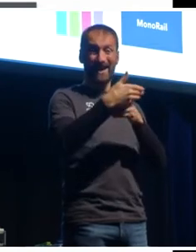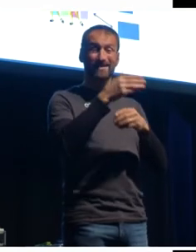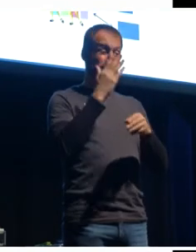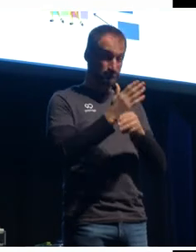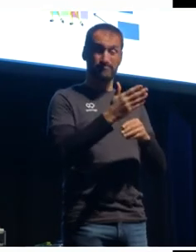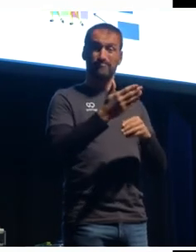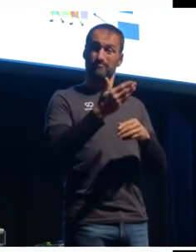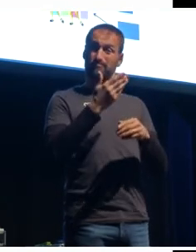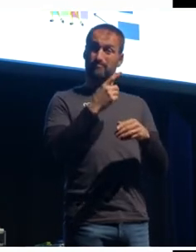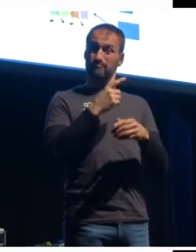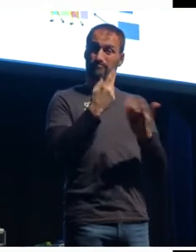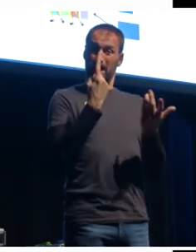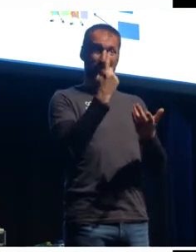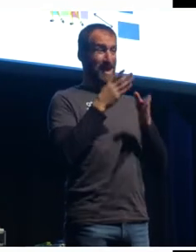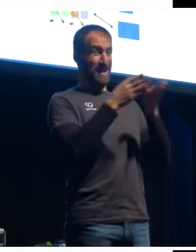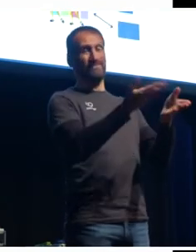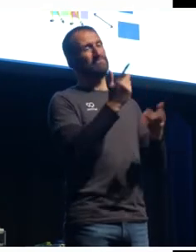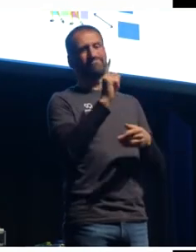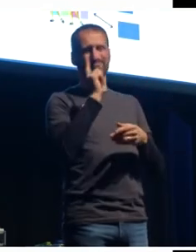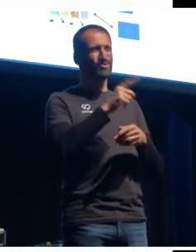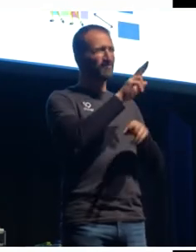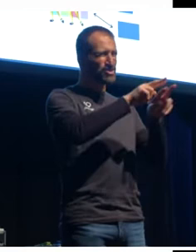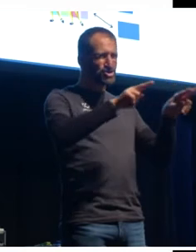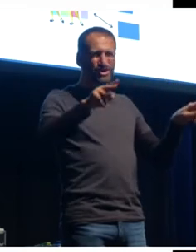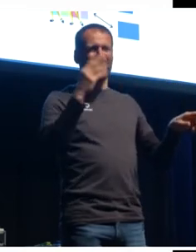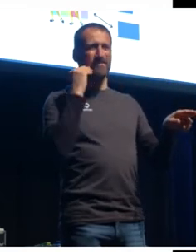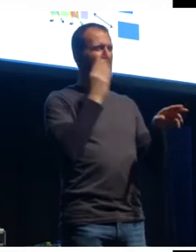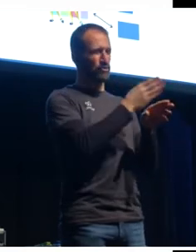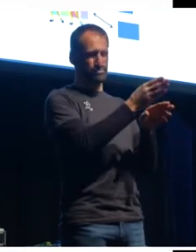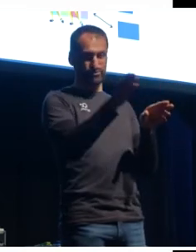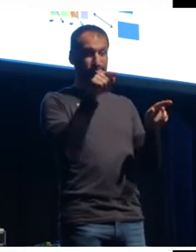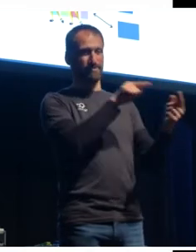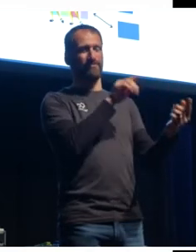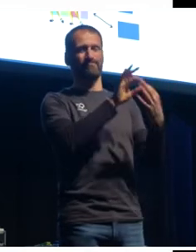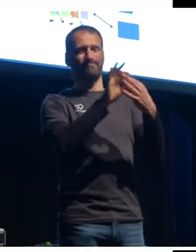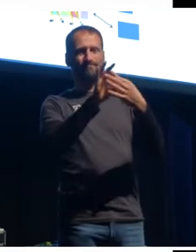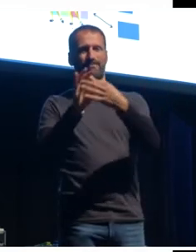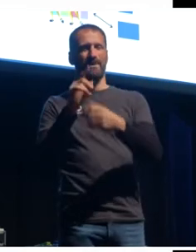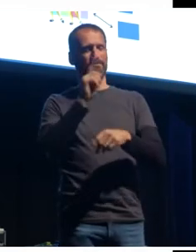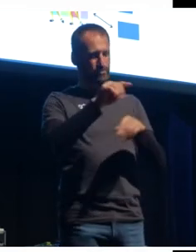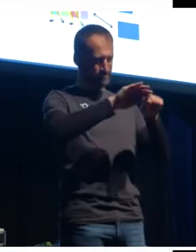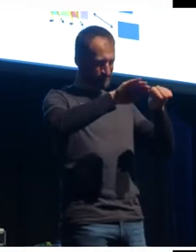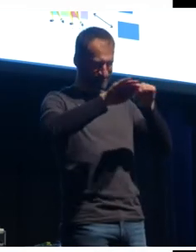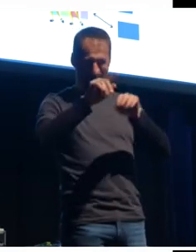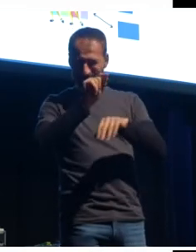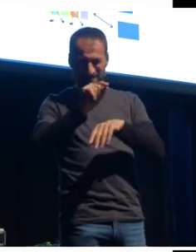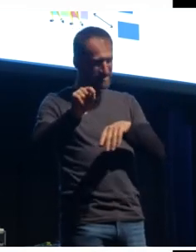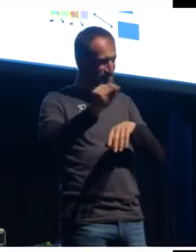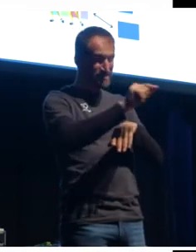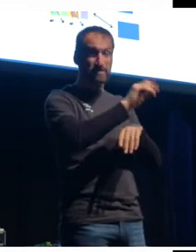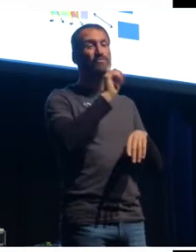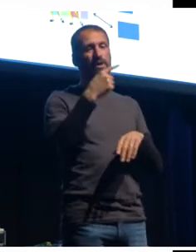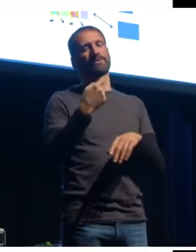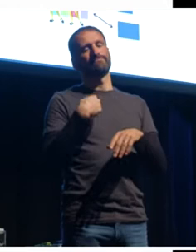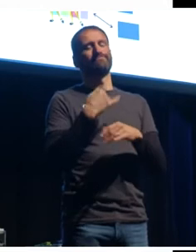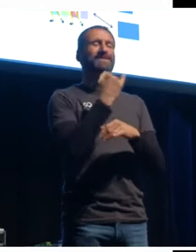user experiences. So you can extract these little coordinators and then just have your own feature teams own them. So that's where the